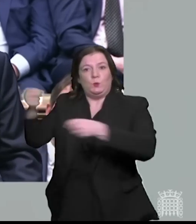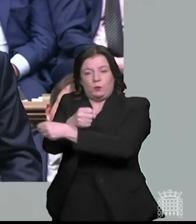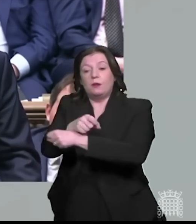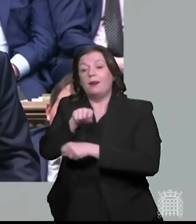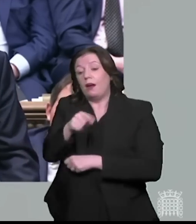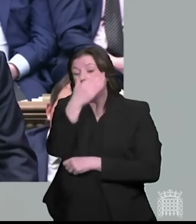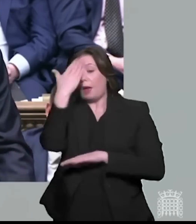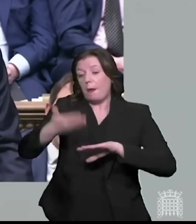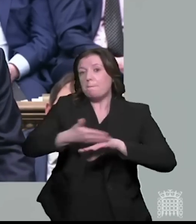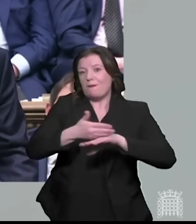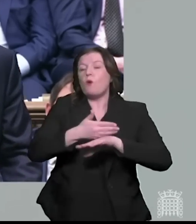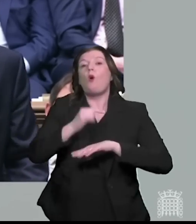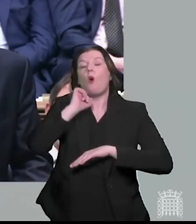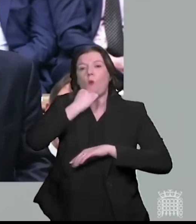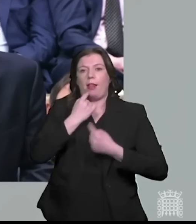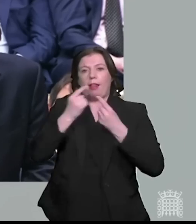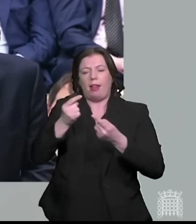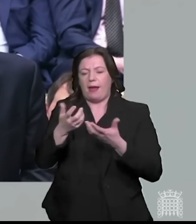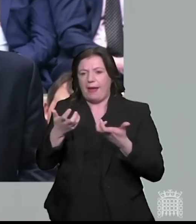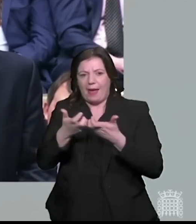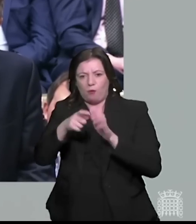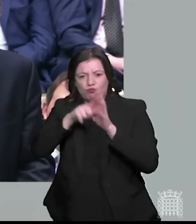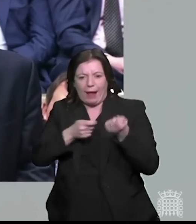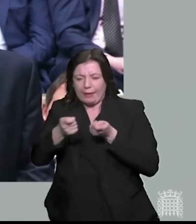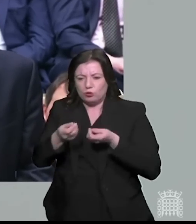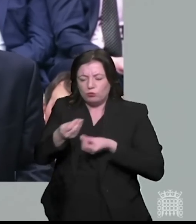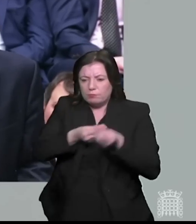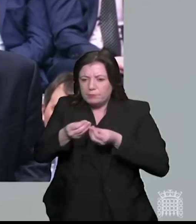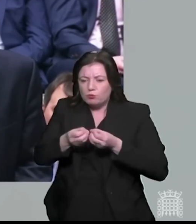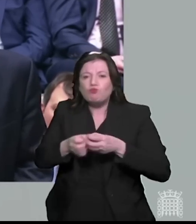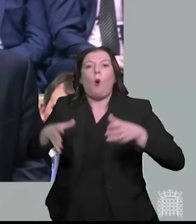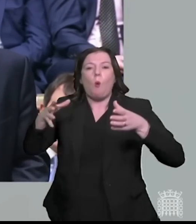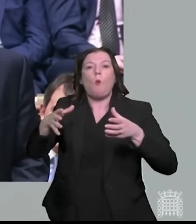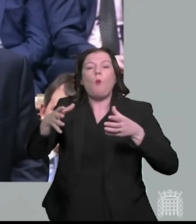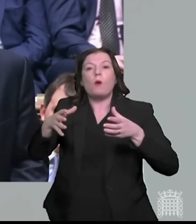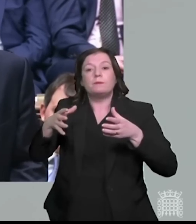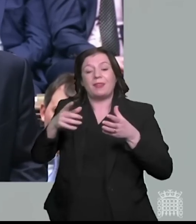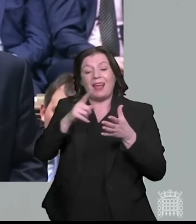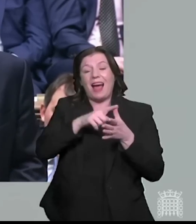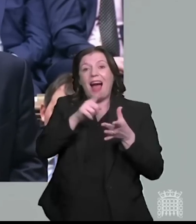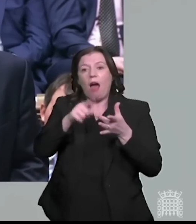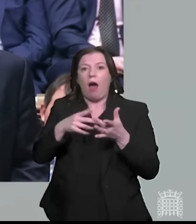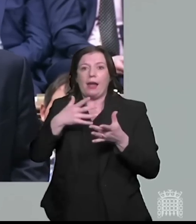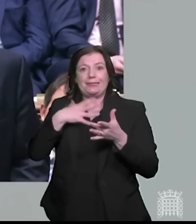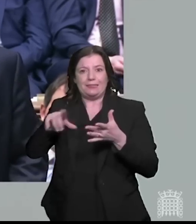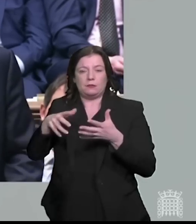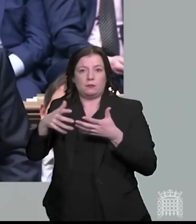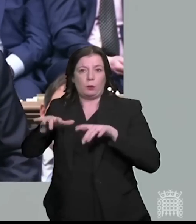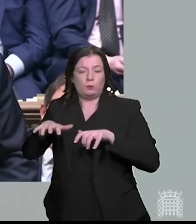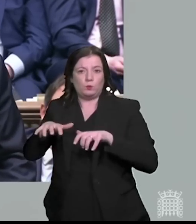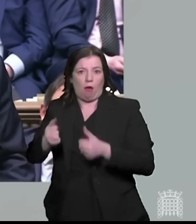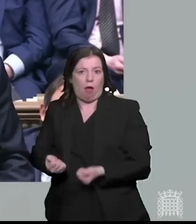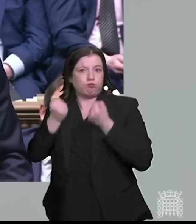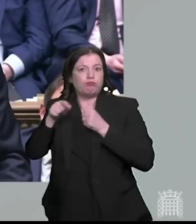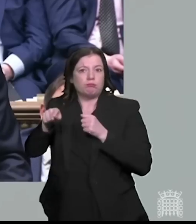the summer on options around the growth duty for regulators. Because AI needs computing horsepower, I today